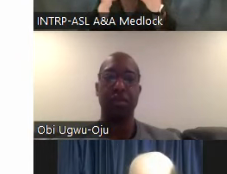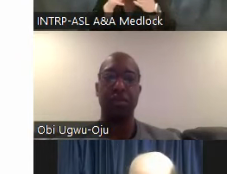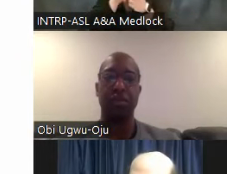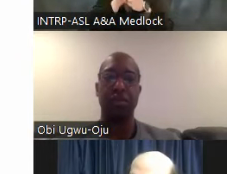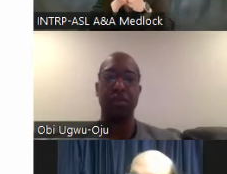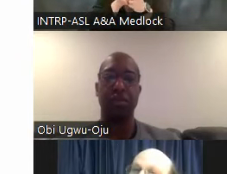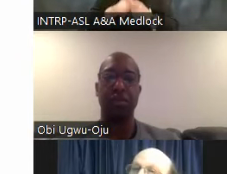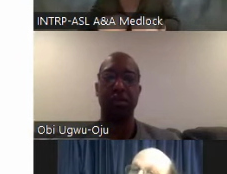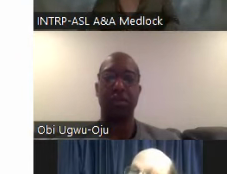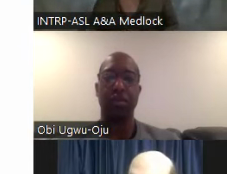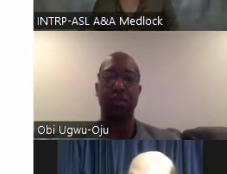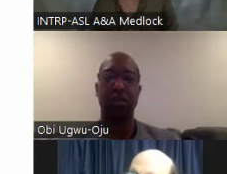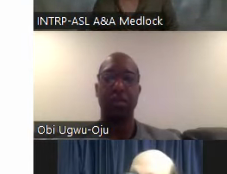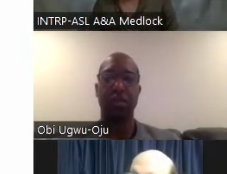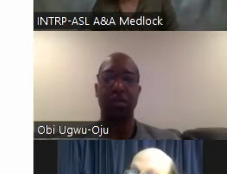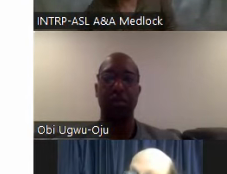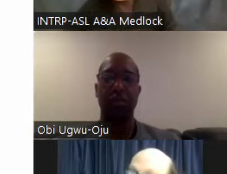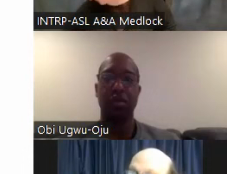exactly?